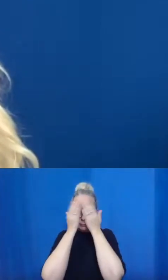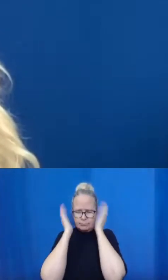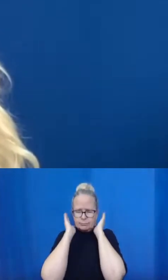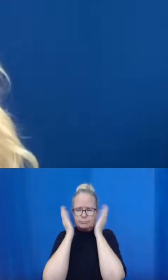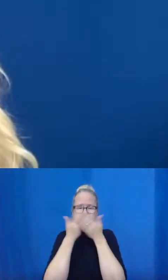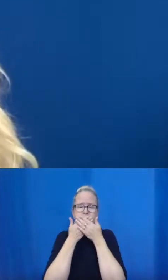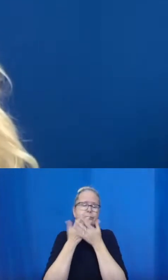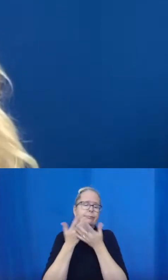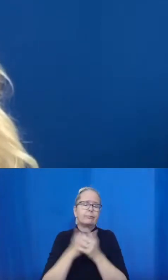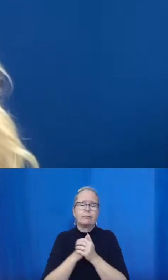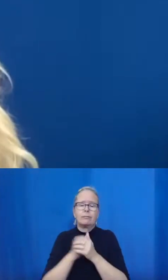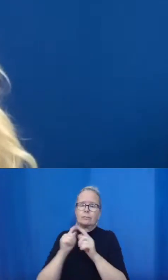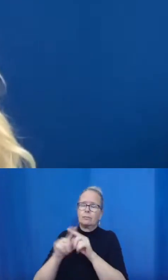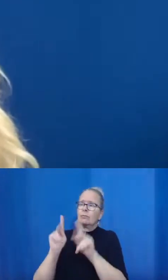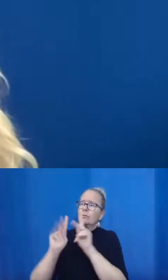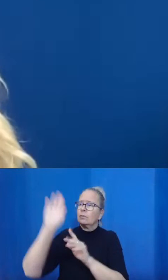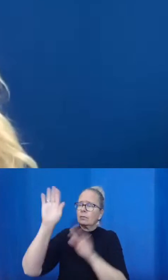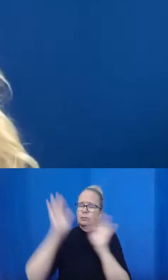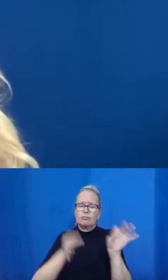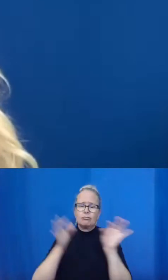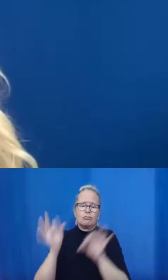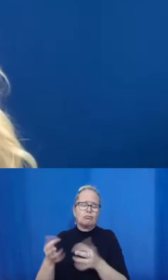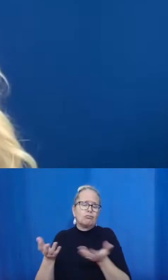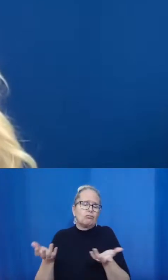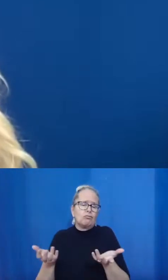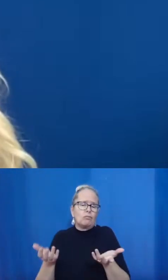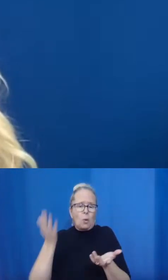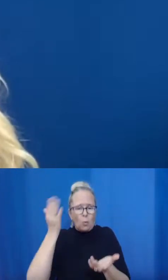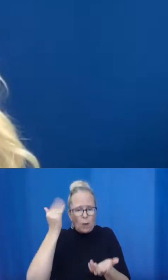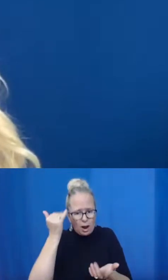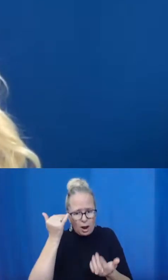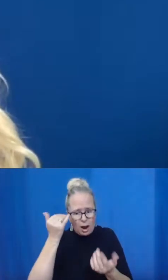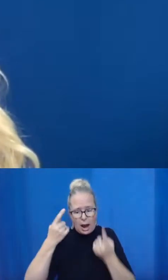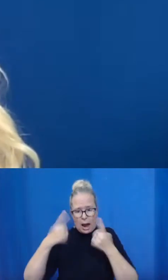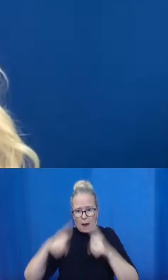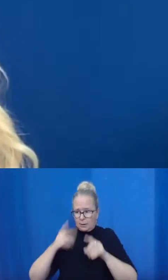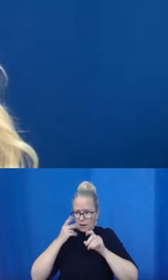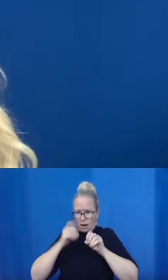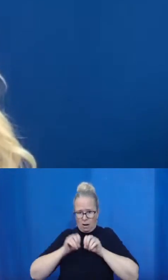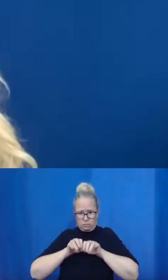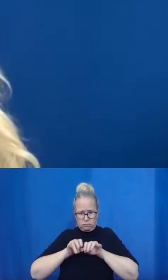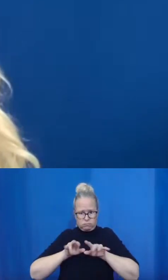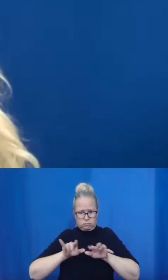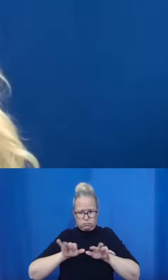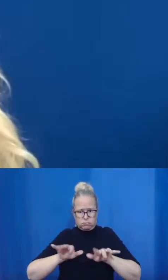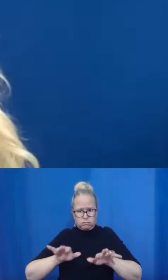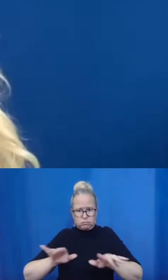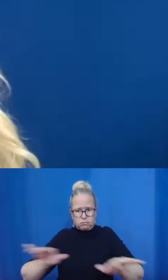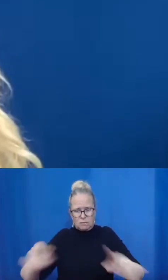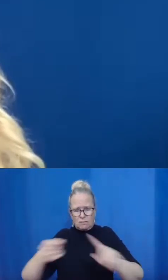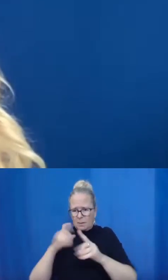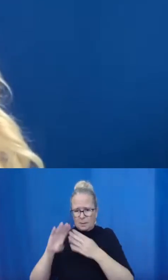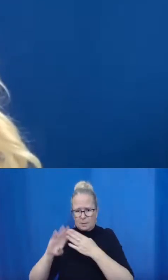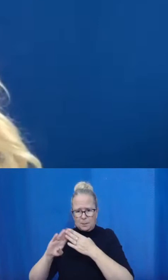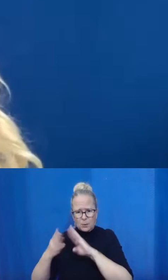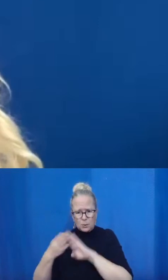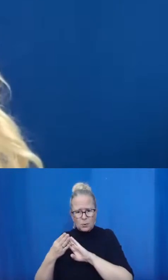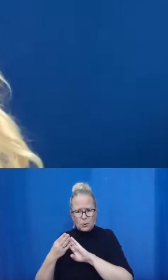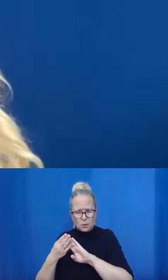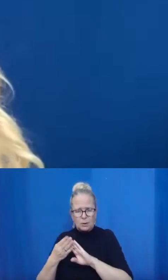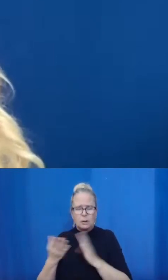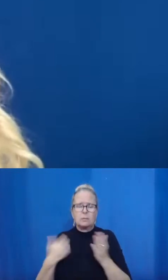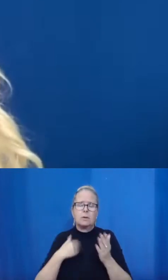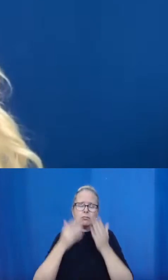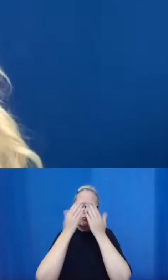and summed up based on comorbidities instead of human lived experience. This narrative